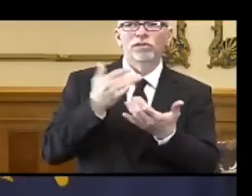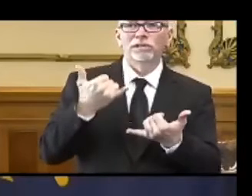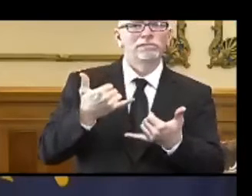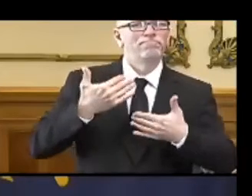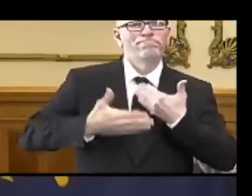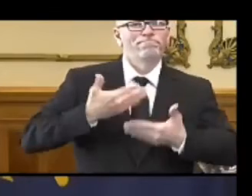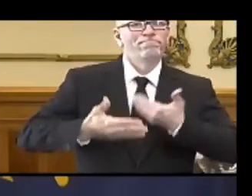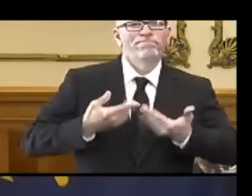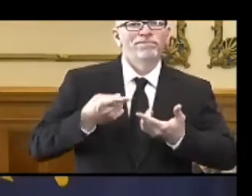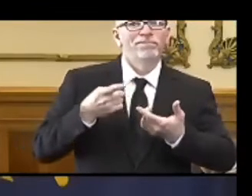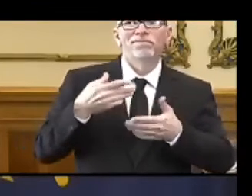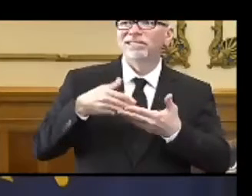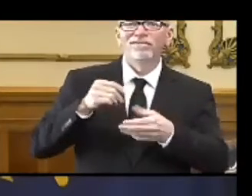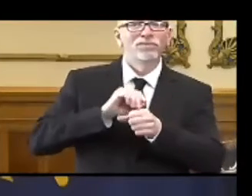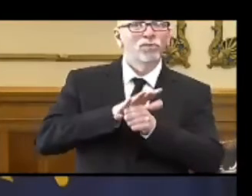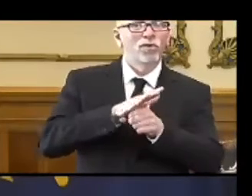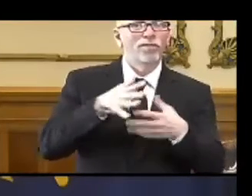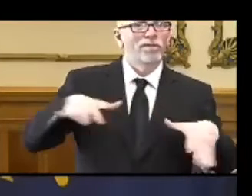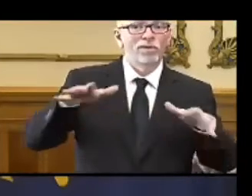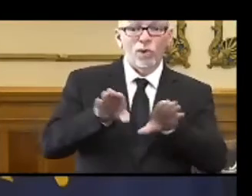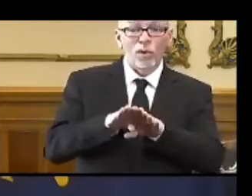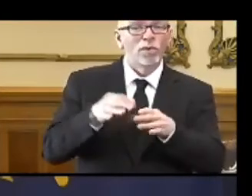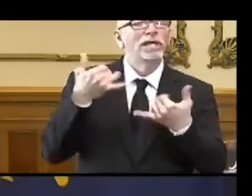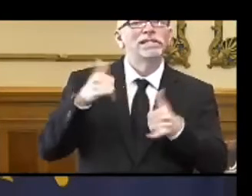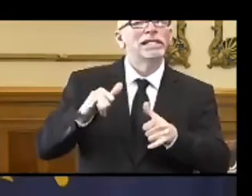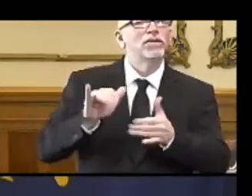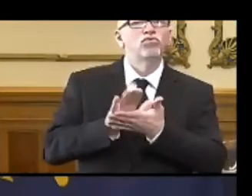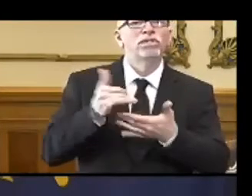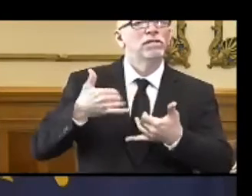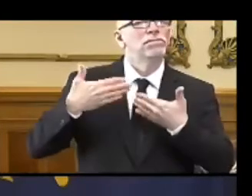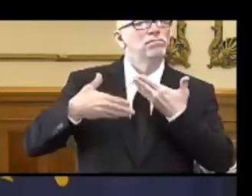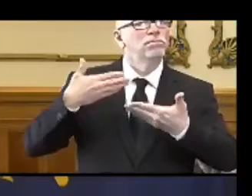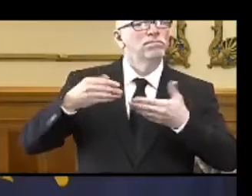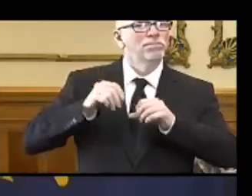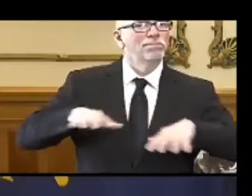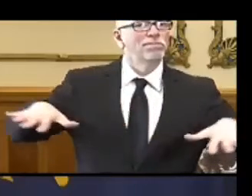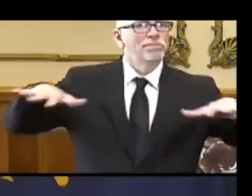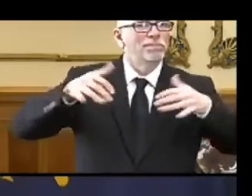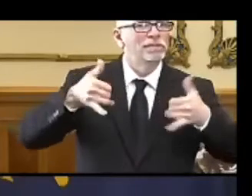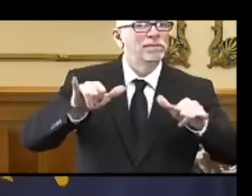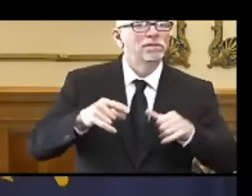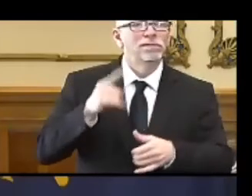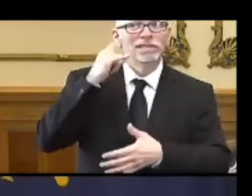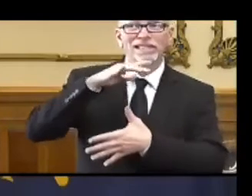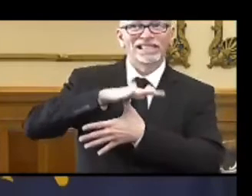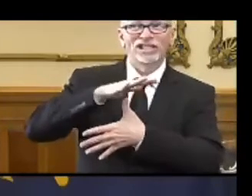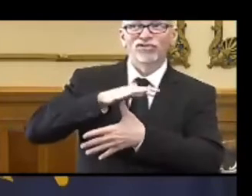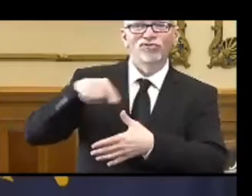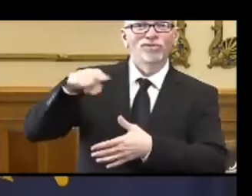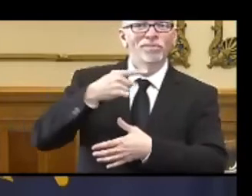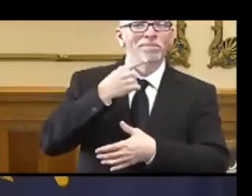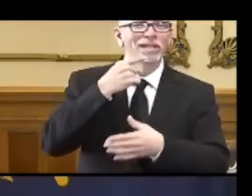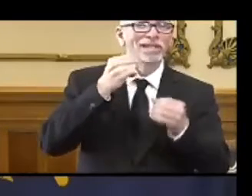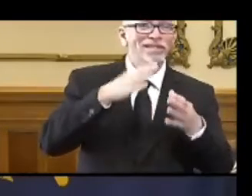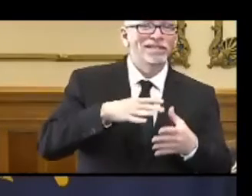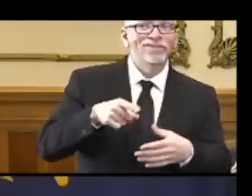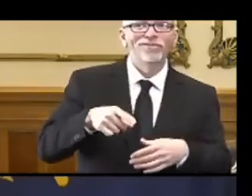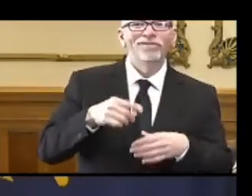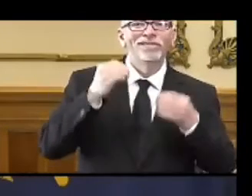even during COVID-19. When you think about the seniors that are missing those teachers and the teachers that are